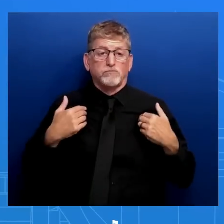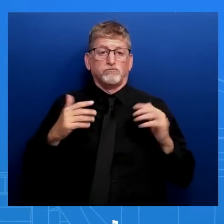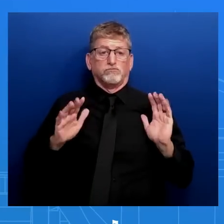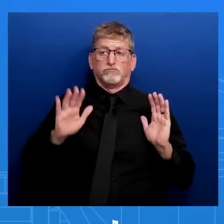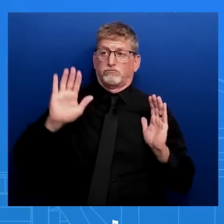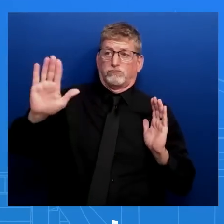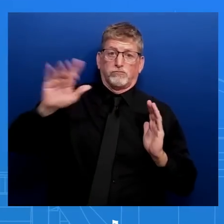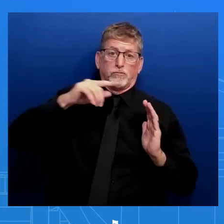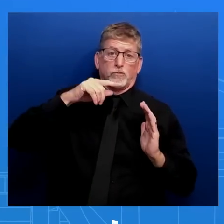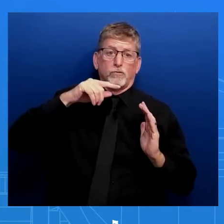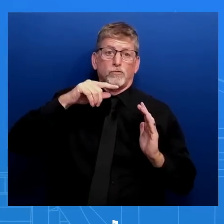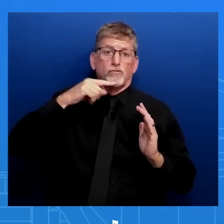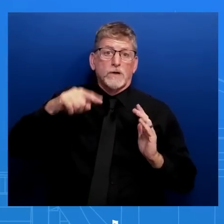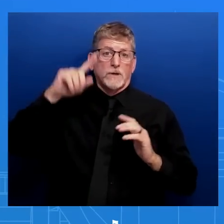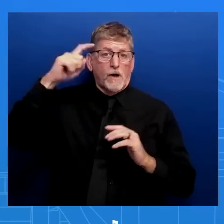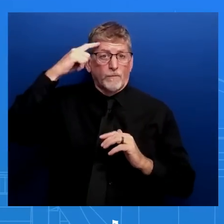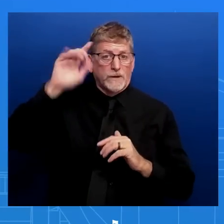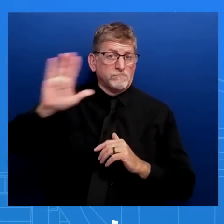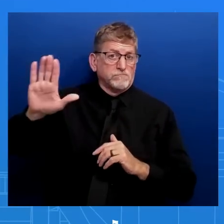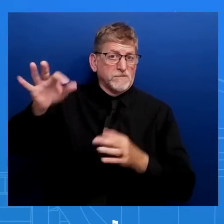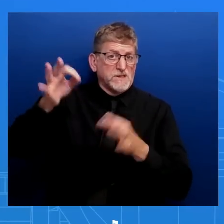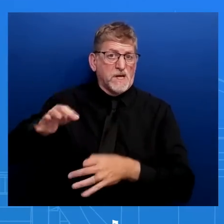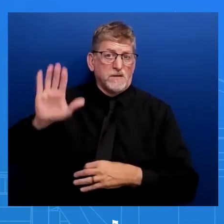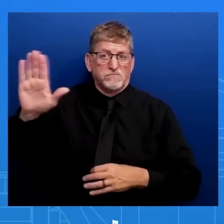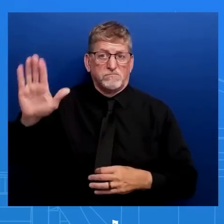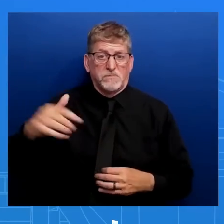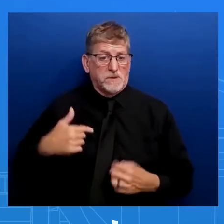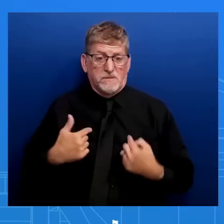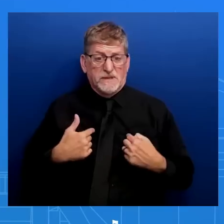prefer to see